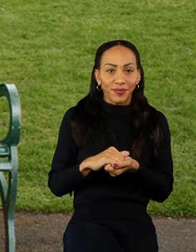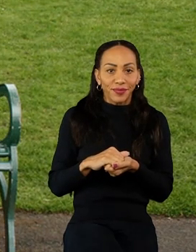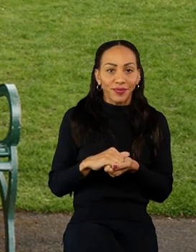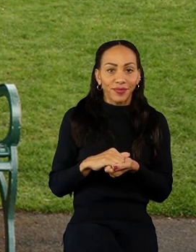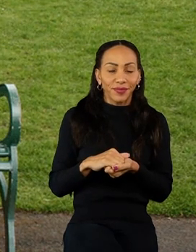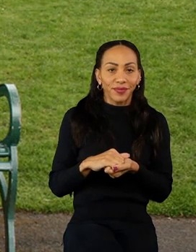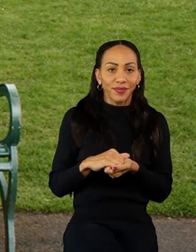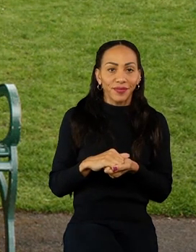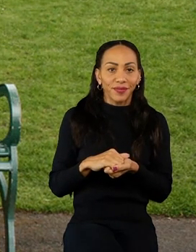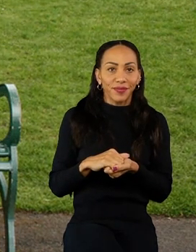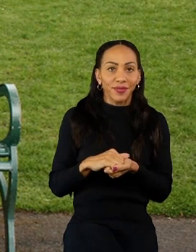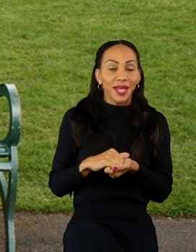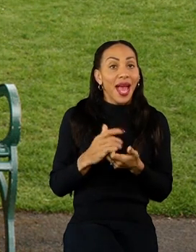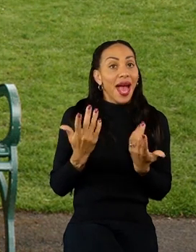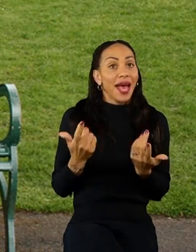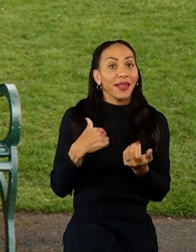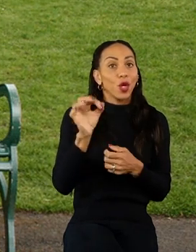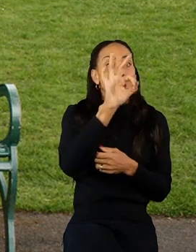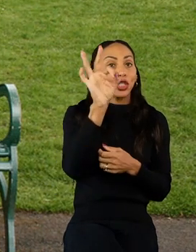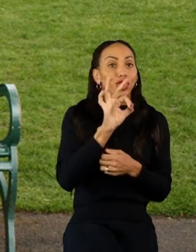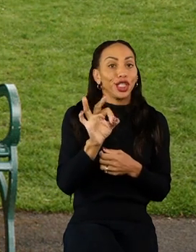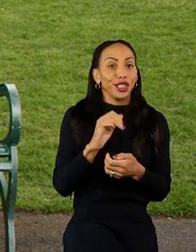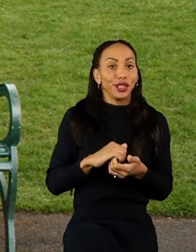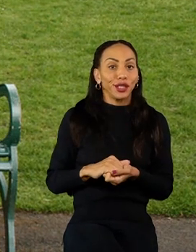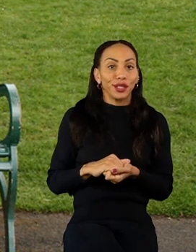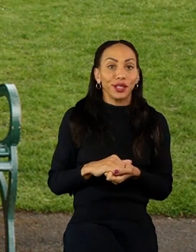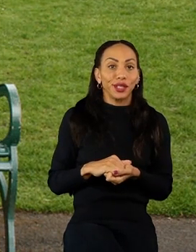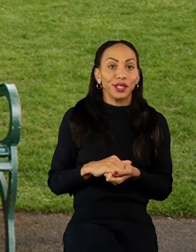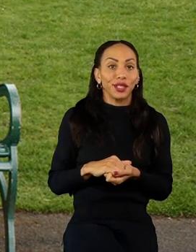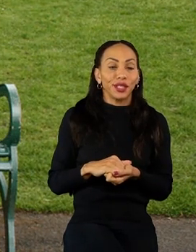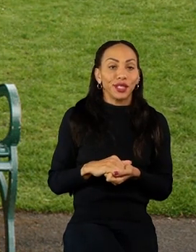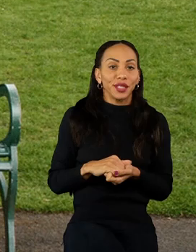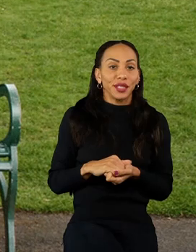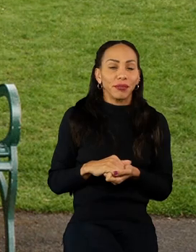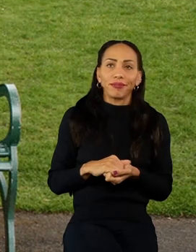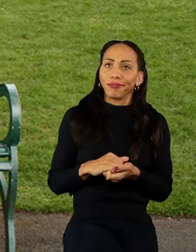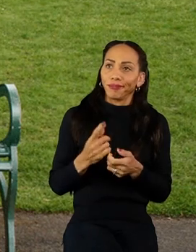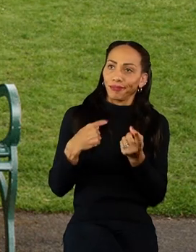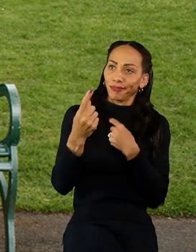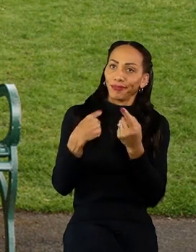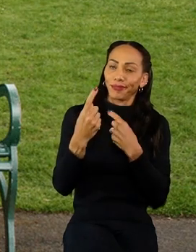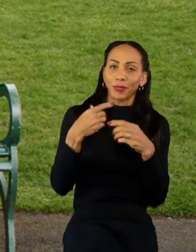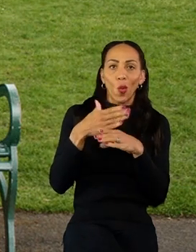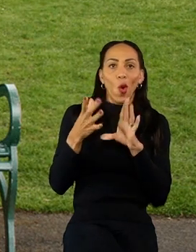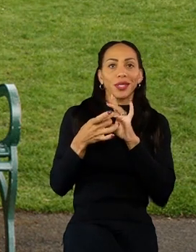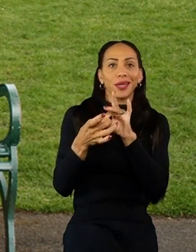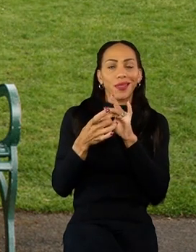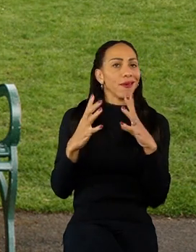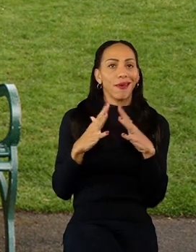these things. And I think perhaps Mona's question perhaps was that question of alluding to perhaps maybe